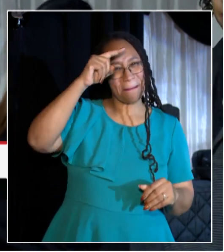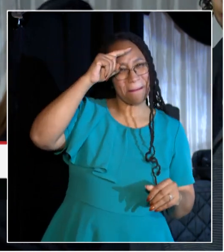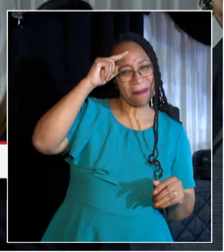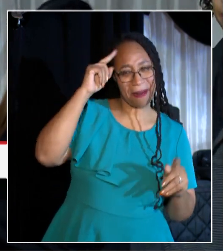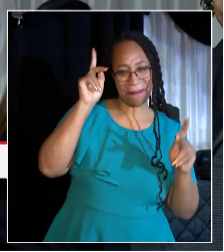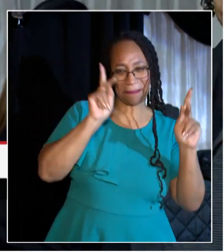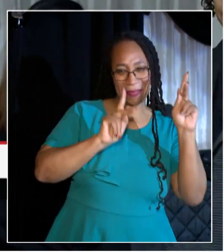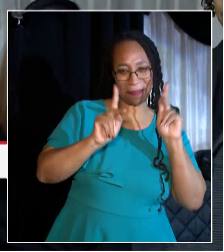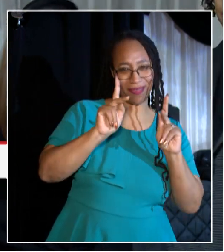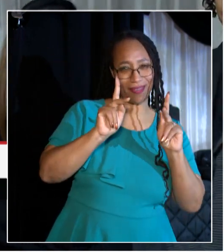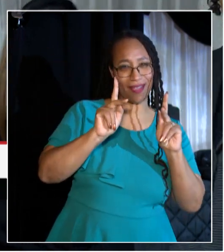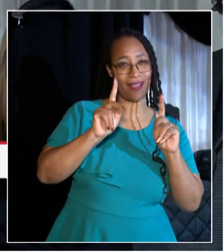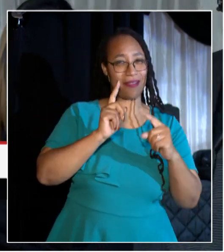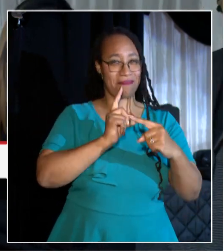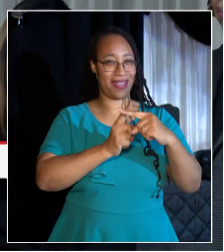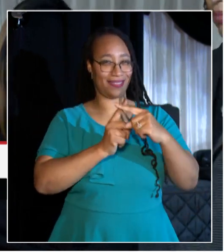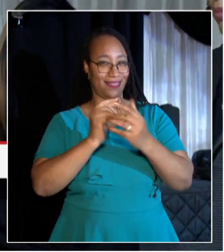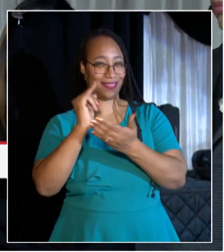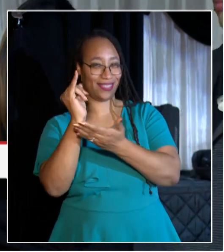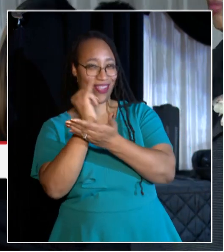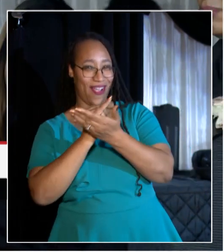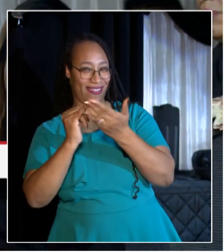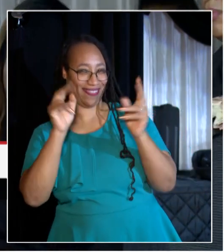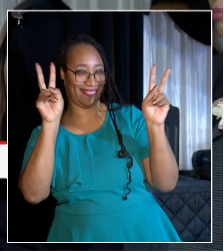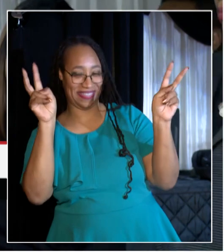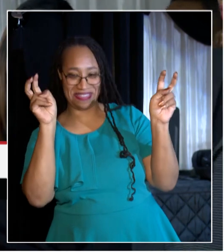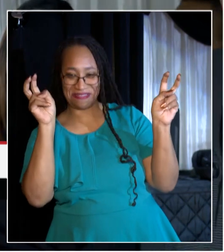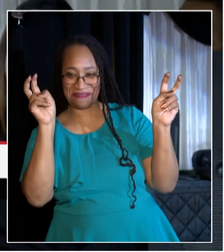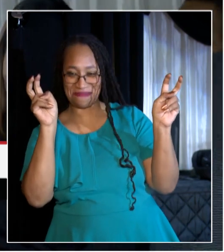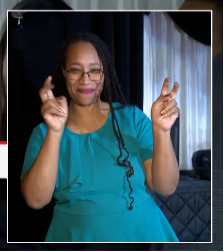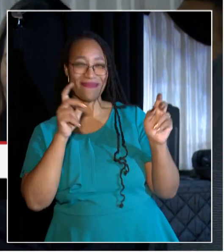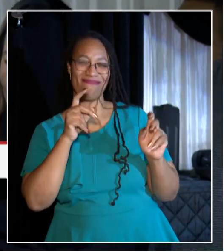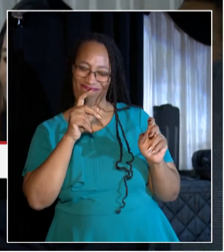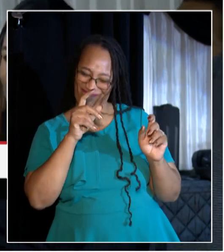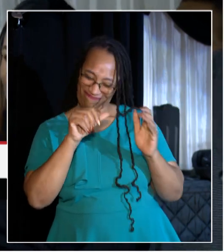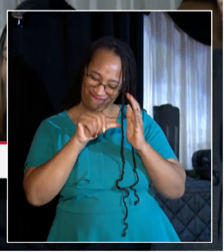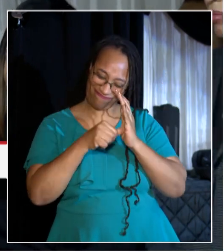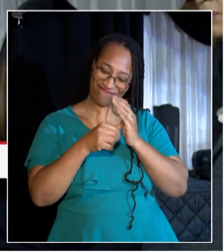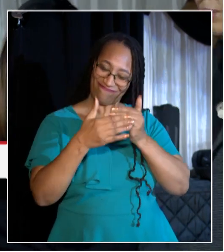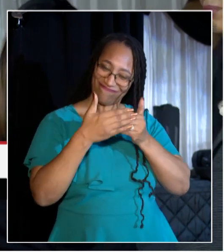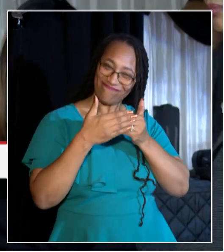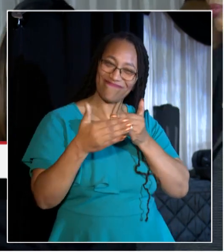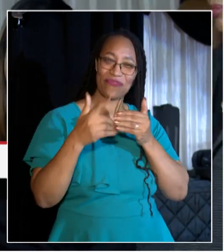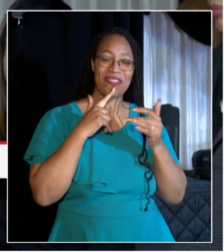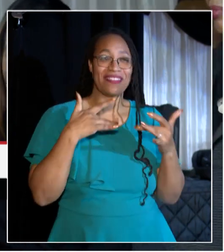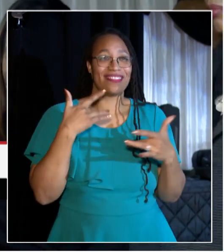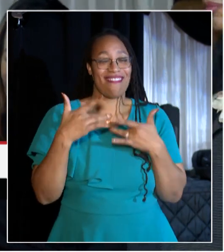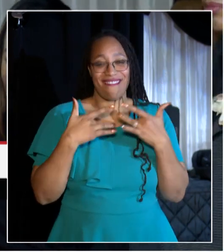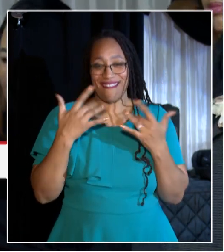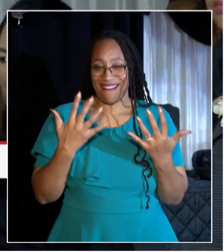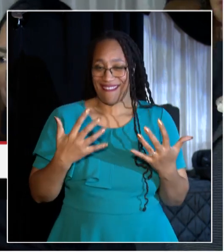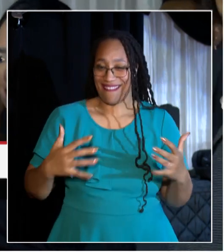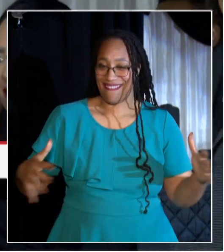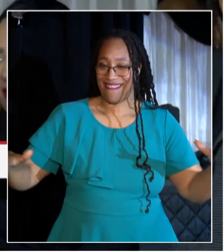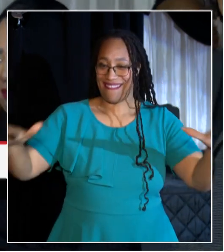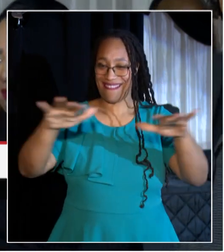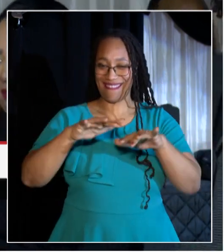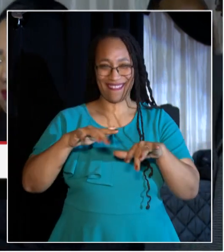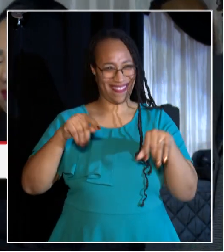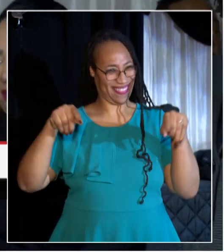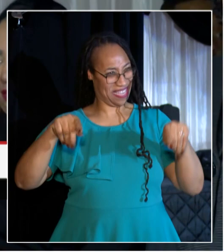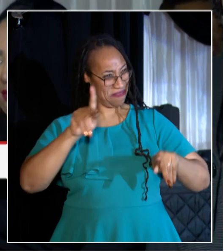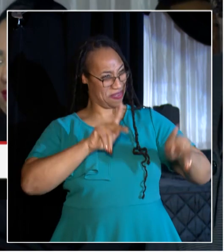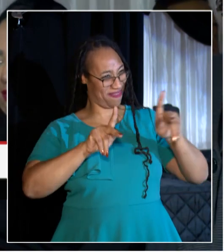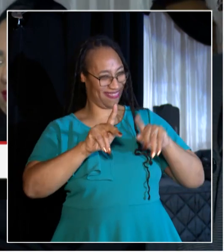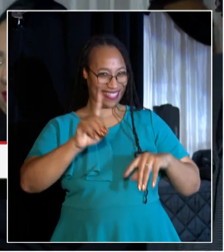talented artists in our district. As legendary Harry Belafonte said, artists have an invaluable function in